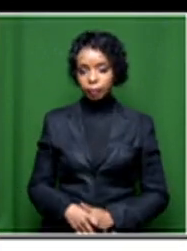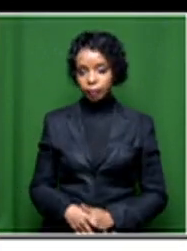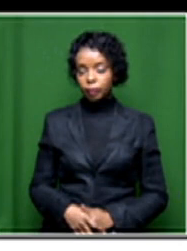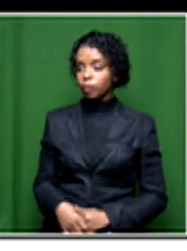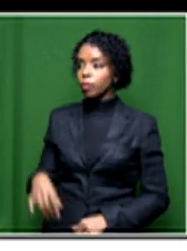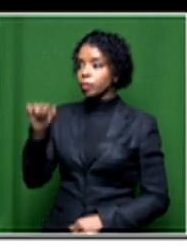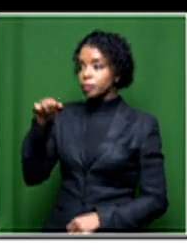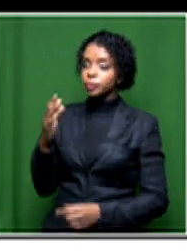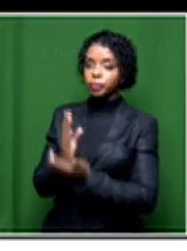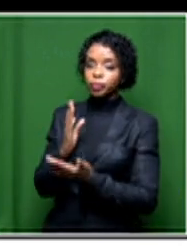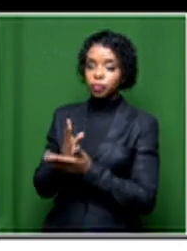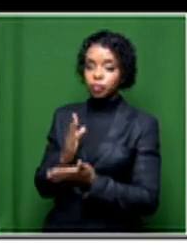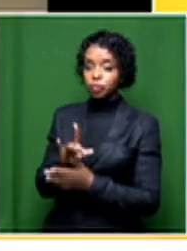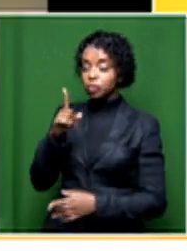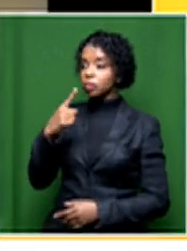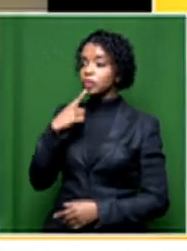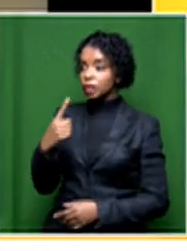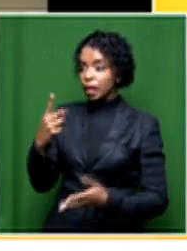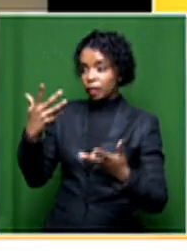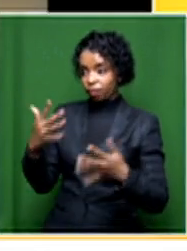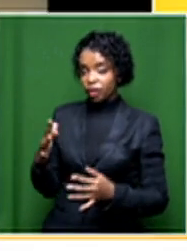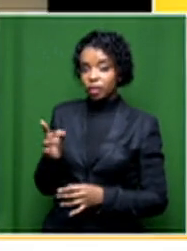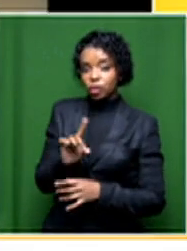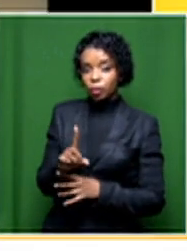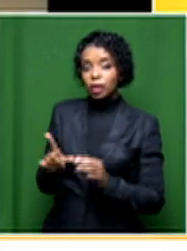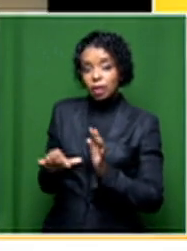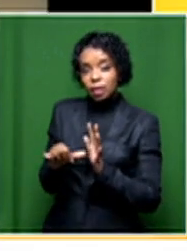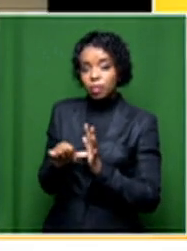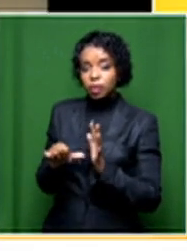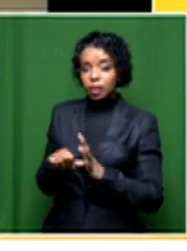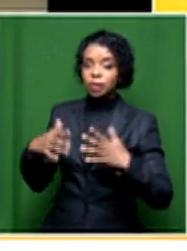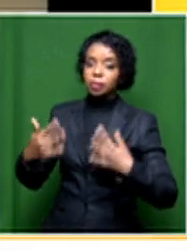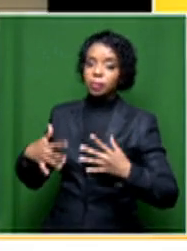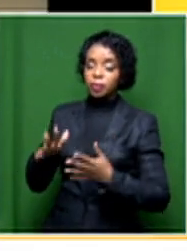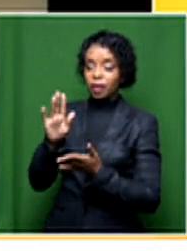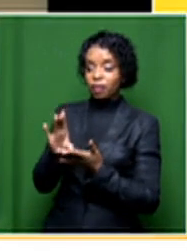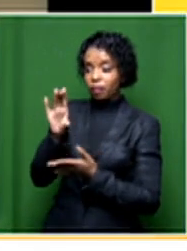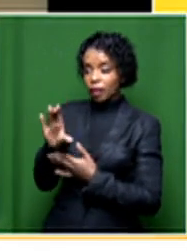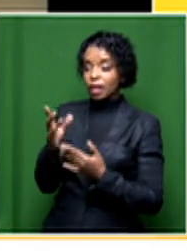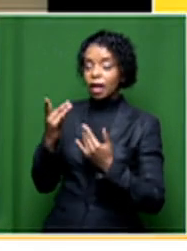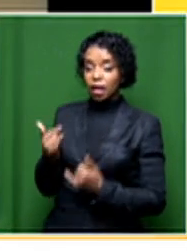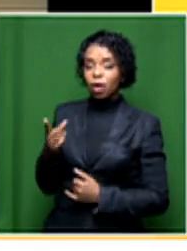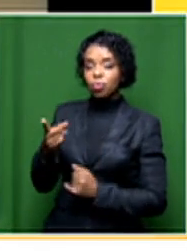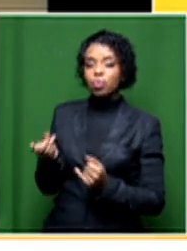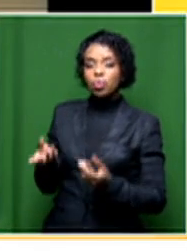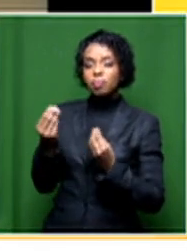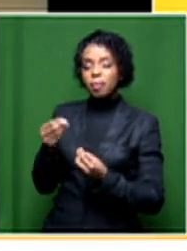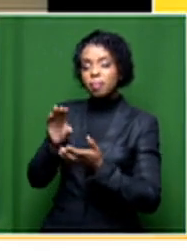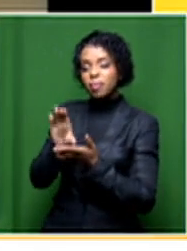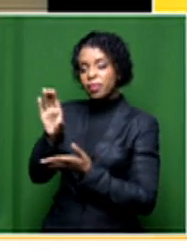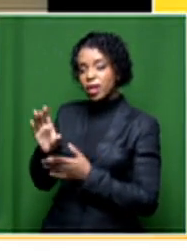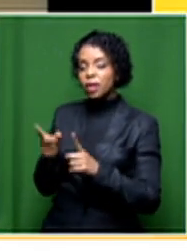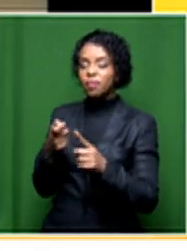Indeed, and as you say, the funding aspect of it is also very important. Where are you currently getting the funding from